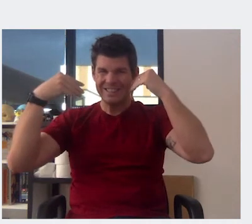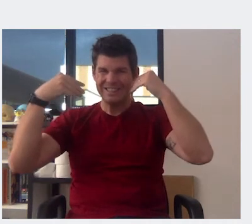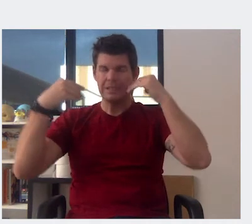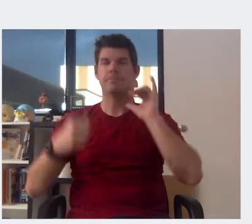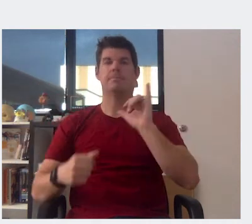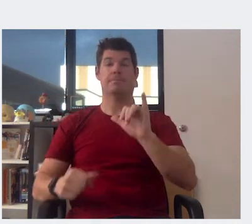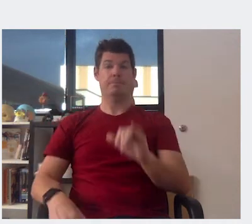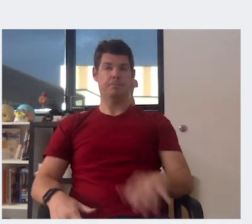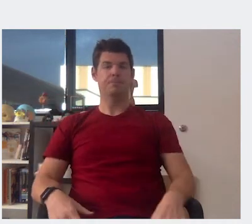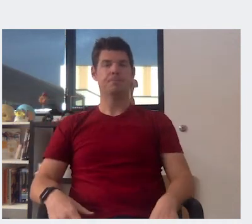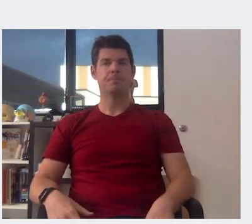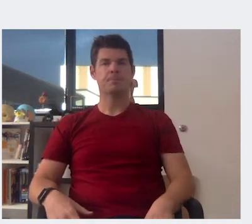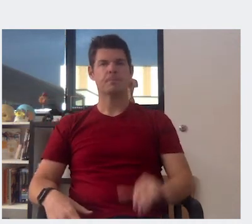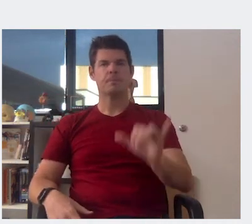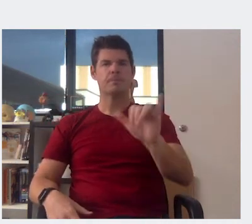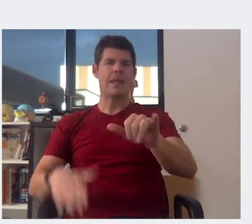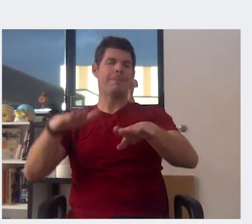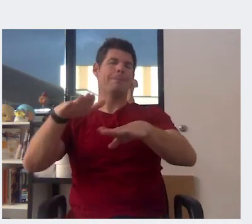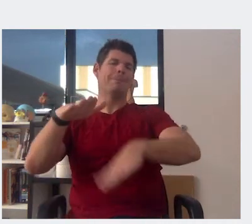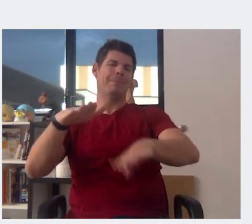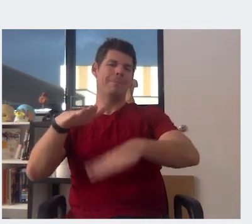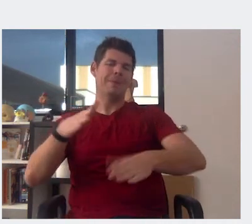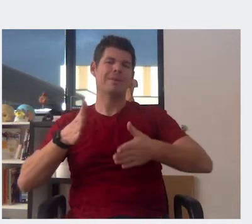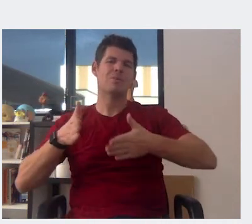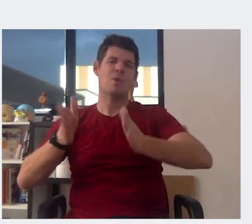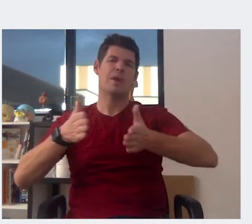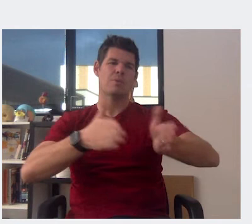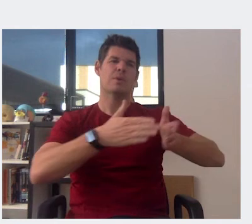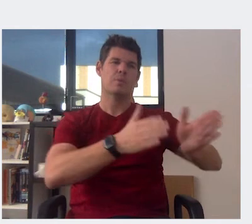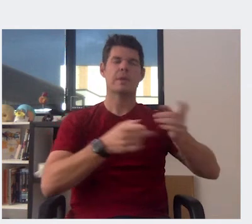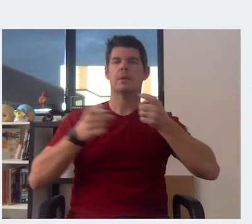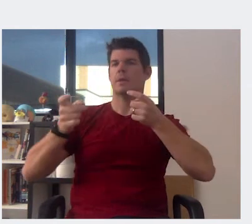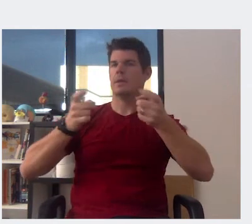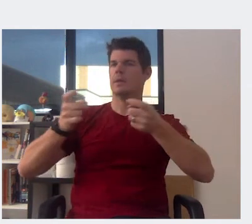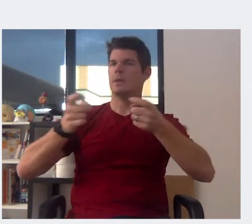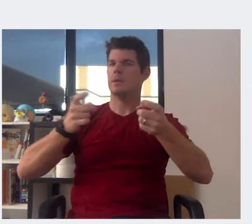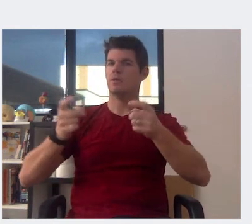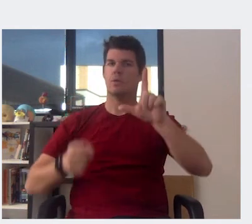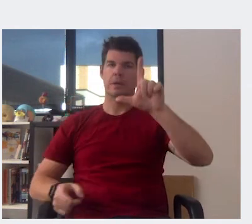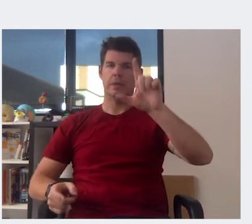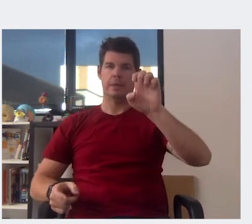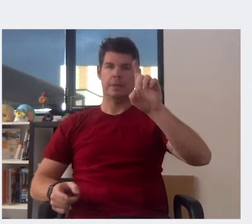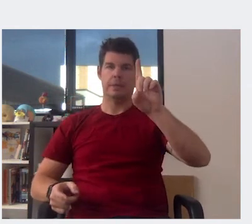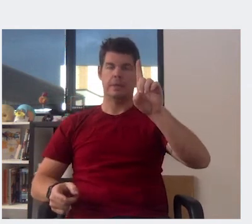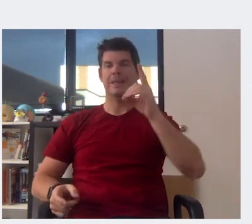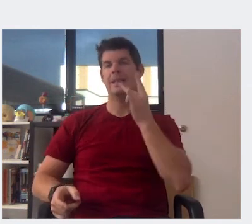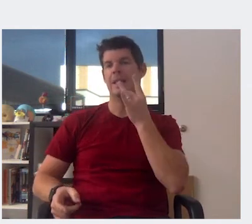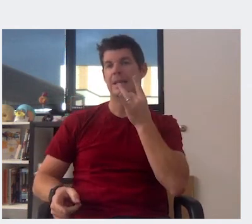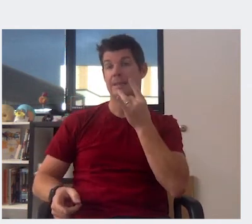So those are some basic ways that you can control the LEDs and